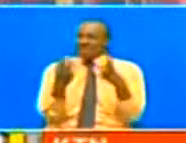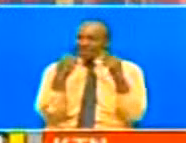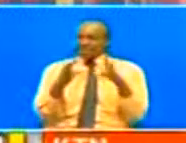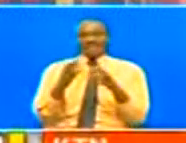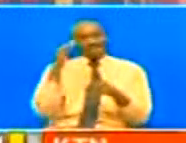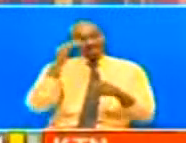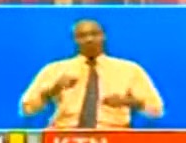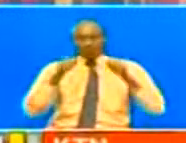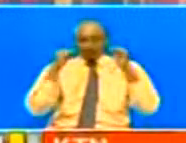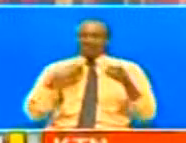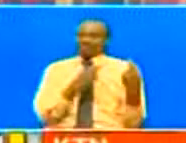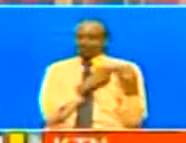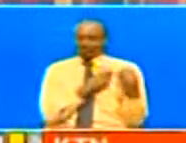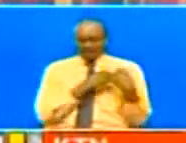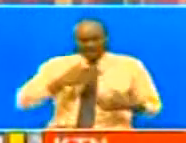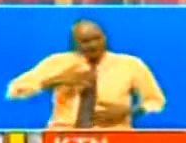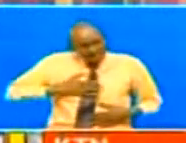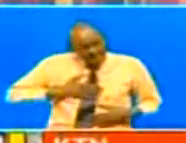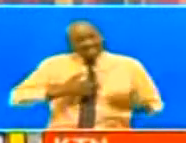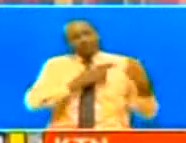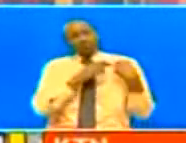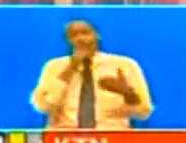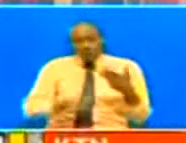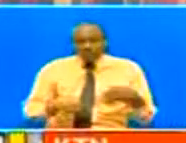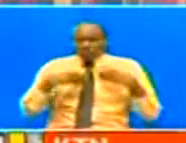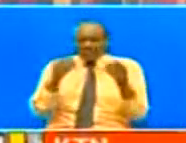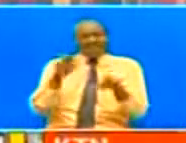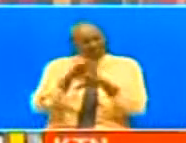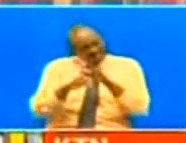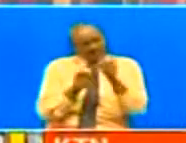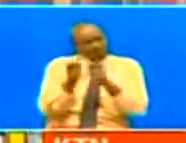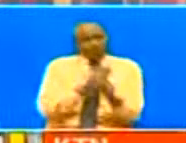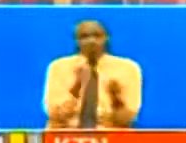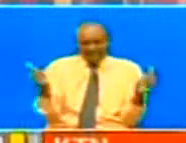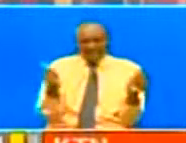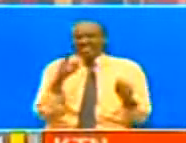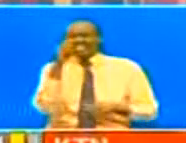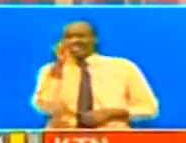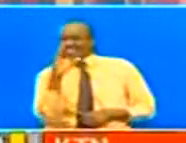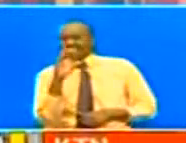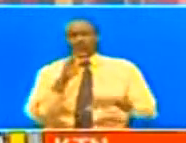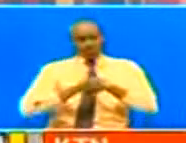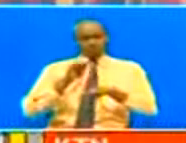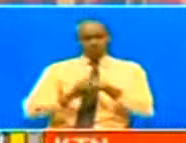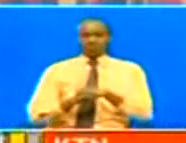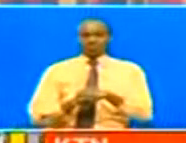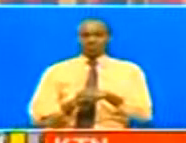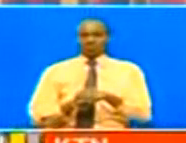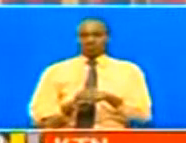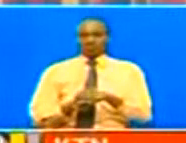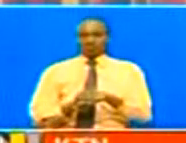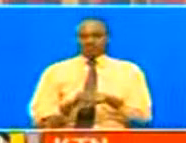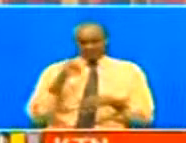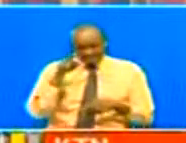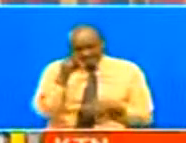wawajibike. My responsibility is to provide give agency to the TSC because the money, to the teacher,